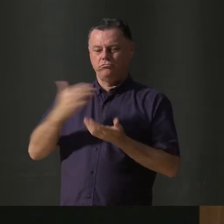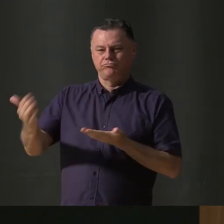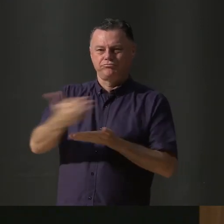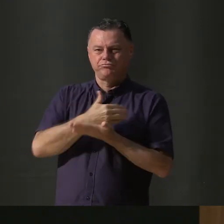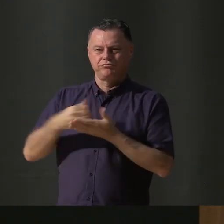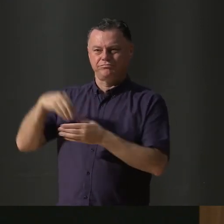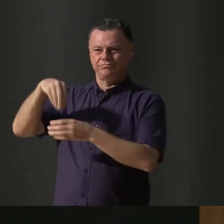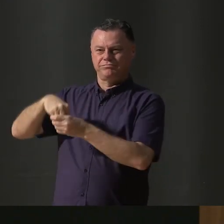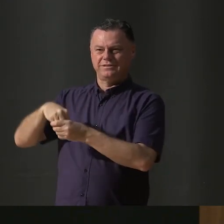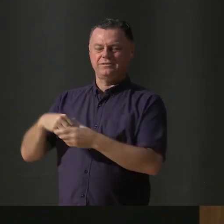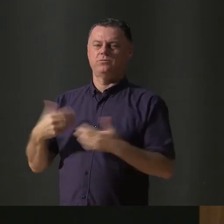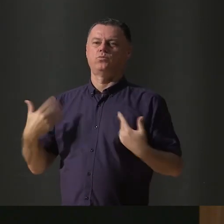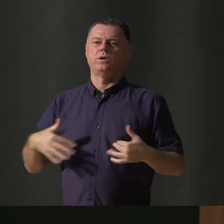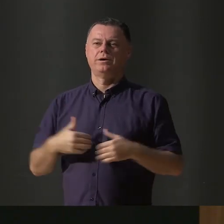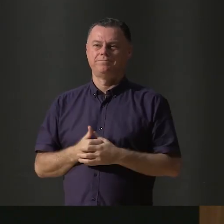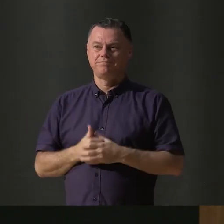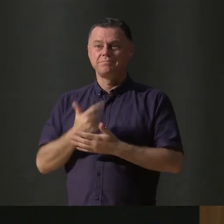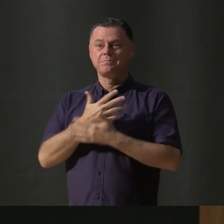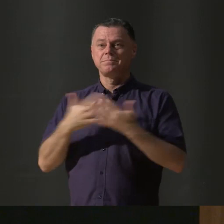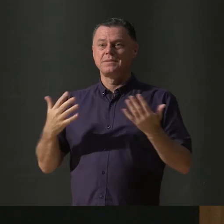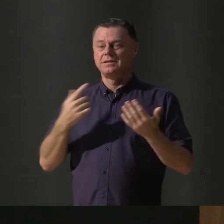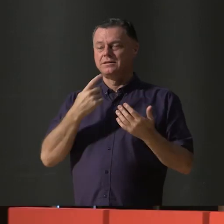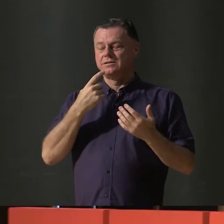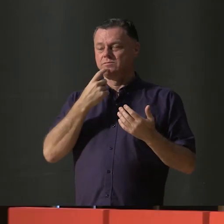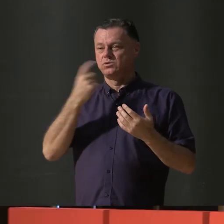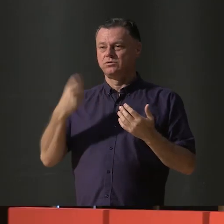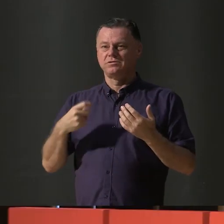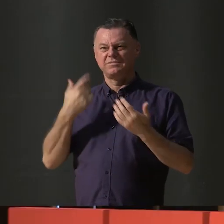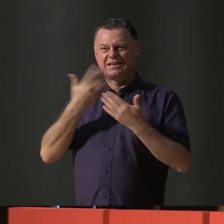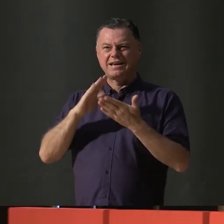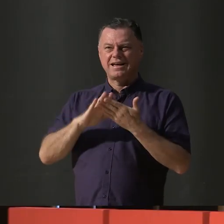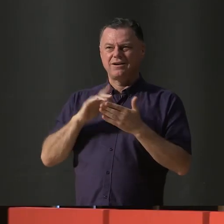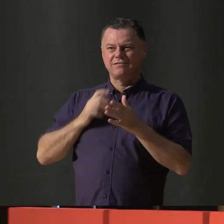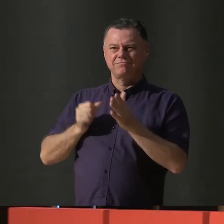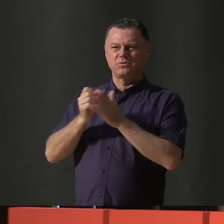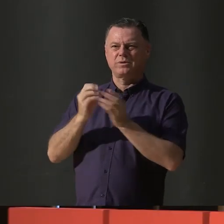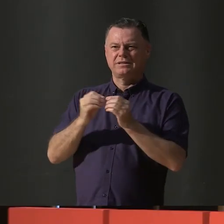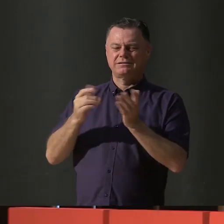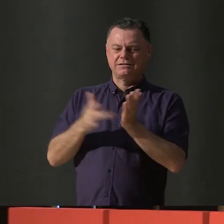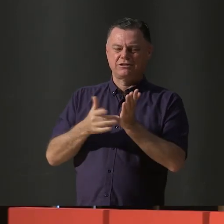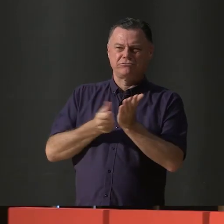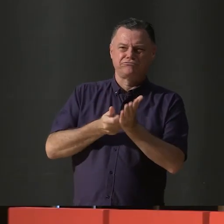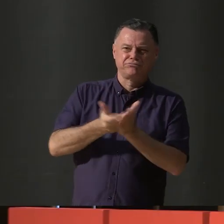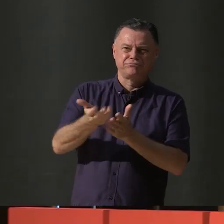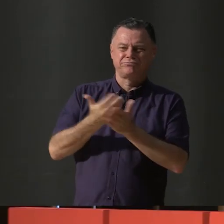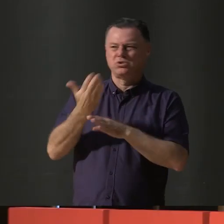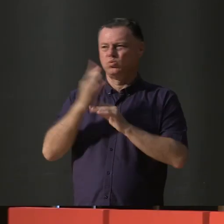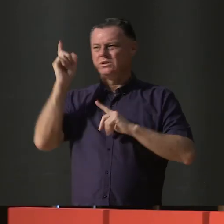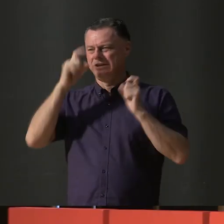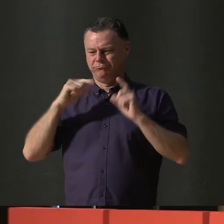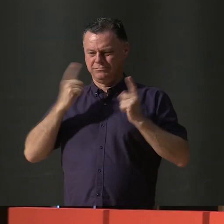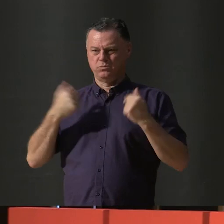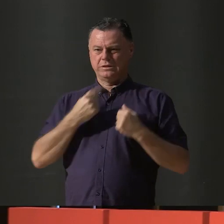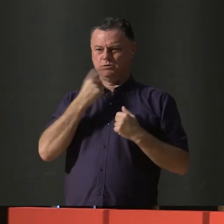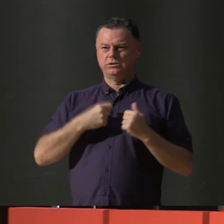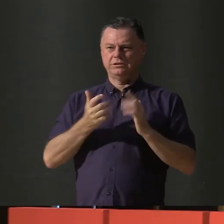as many institutions have found it difficult to keep pace with digital innovation, they're increasingly partnering with technology